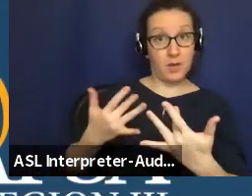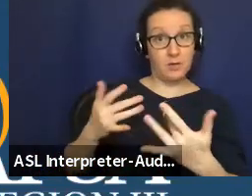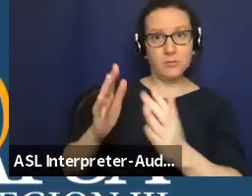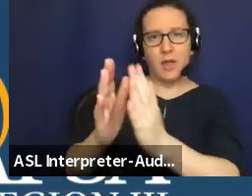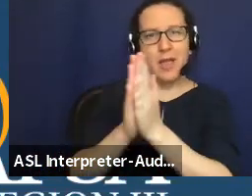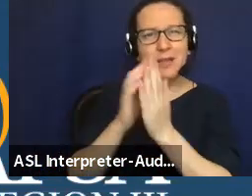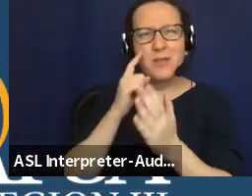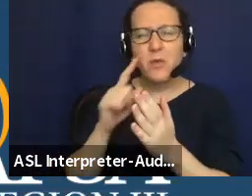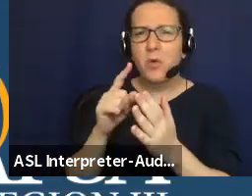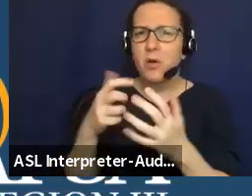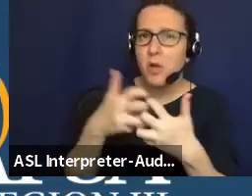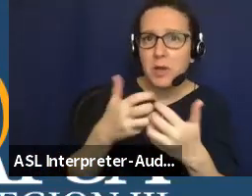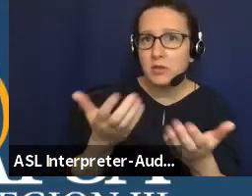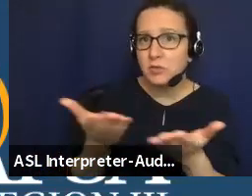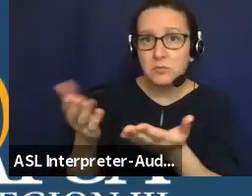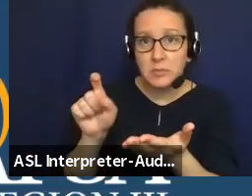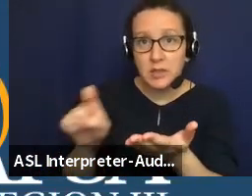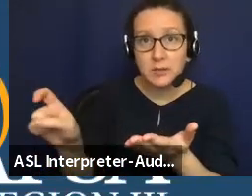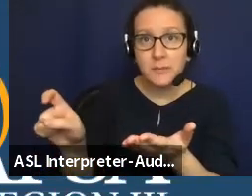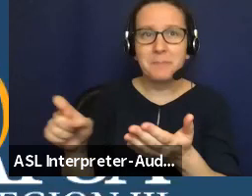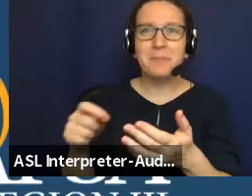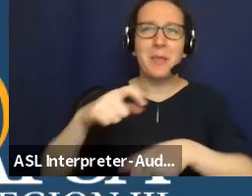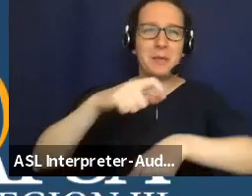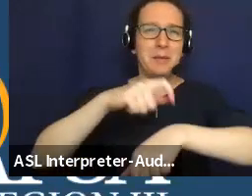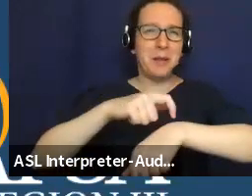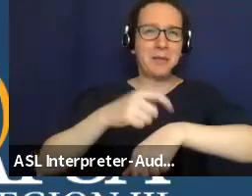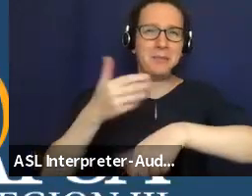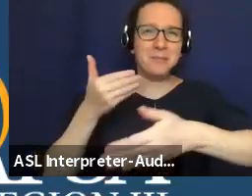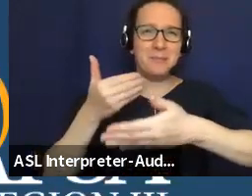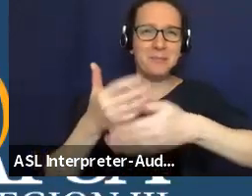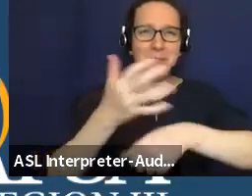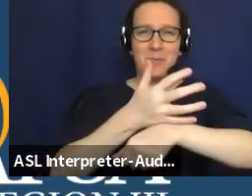And I know we're running out of time. I think the next slide.